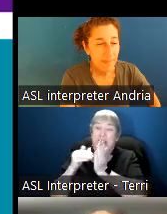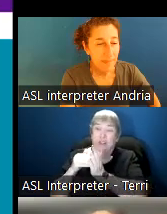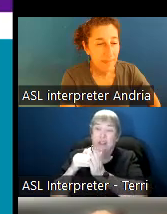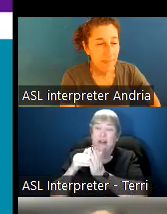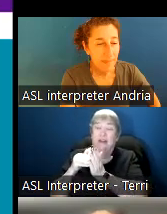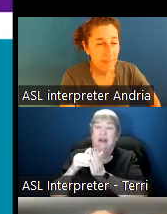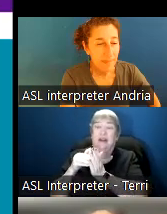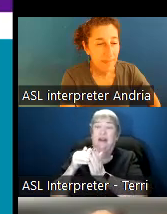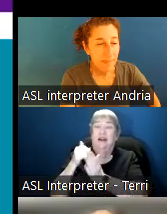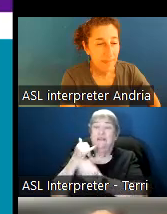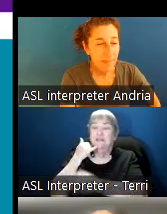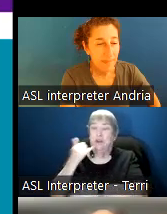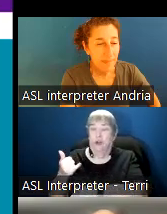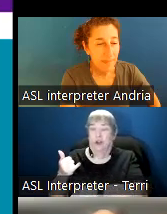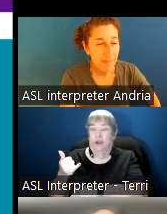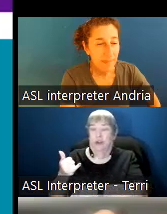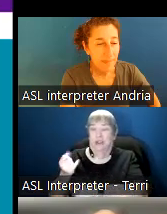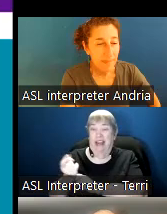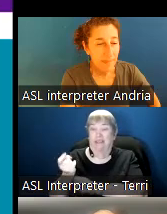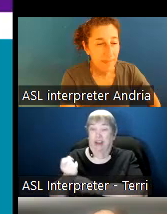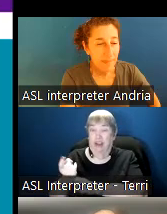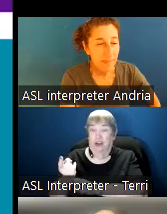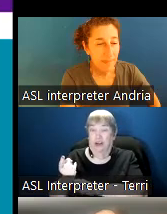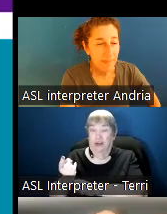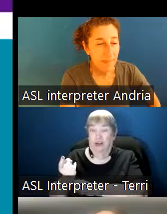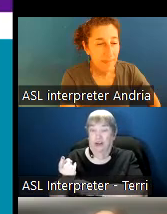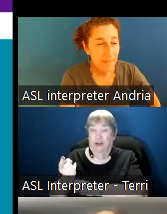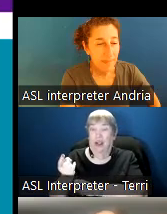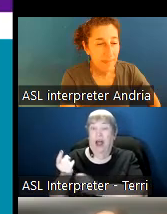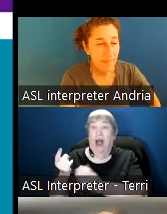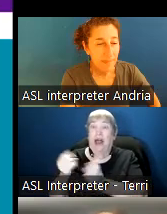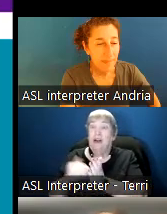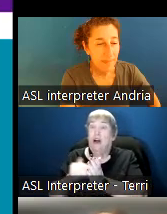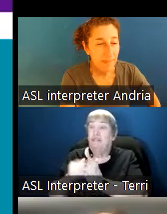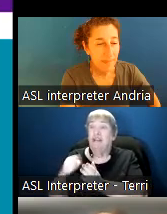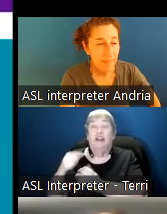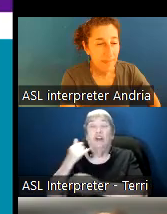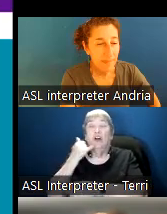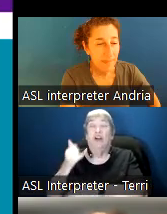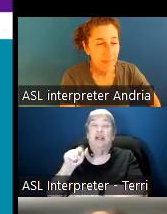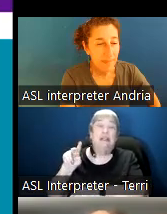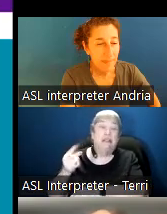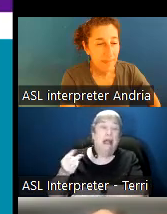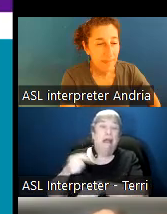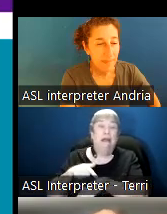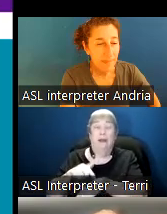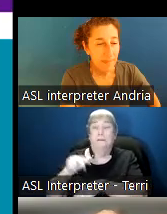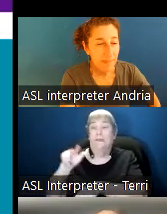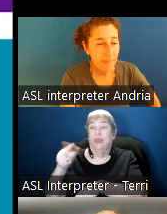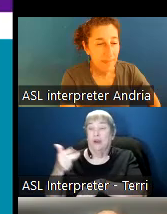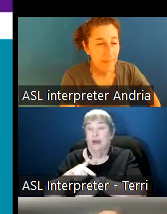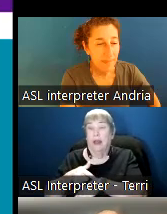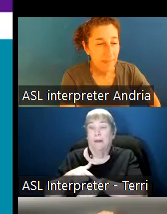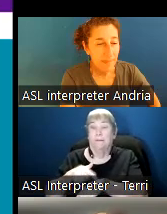calls a year to hotlines. And a lot of those are people calling for the second and third and fourth time. So it